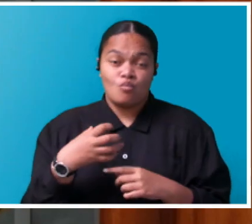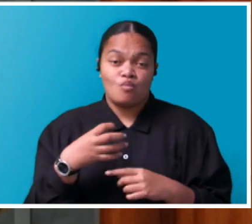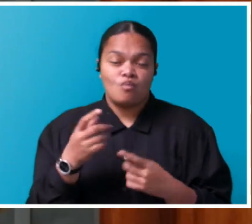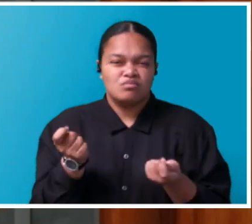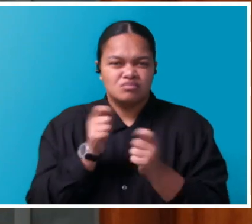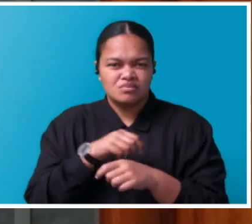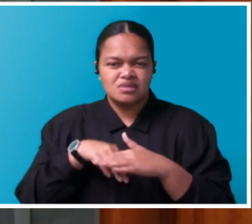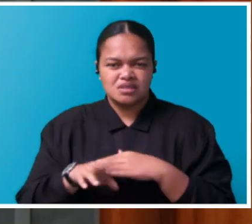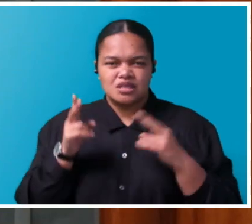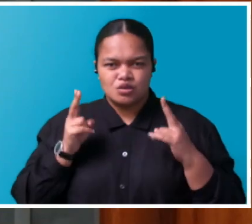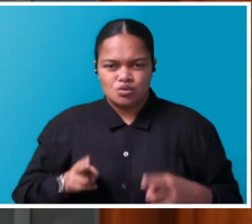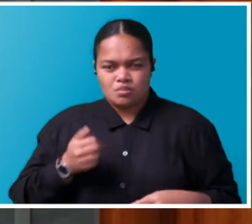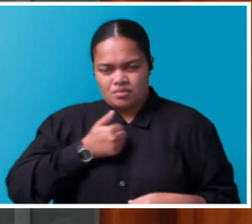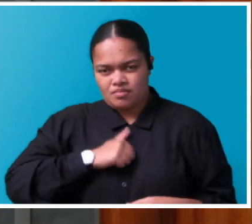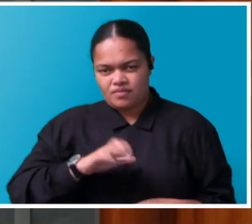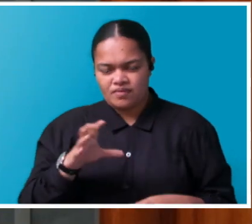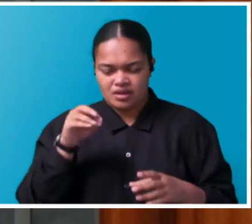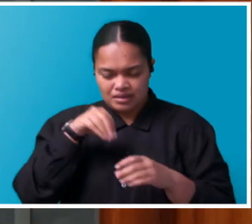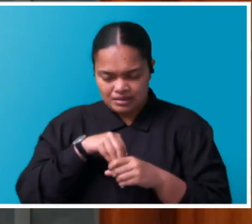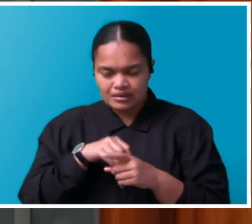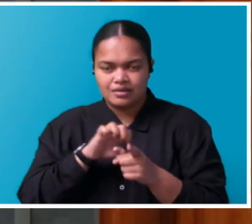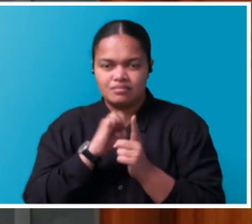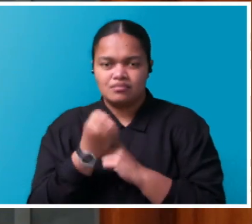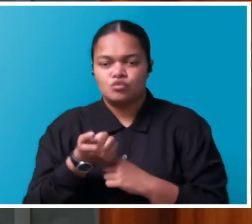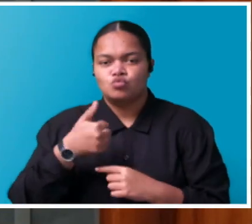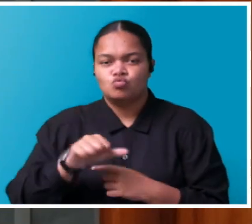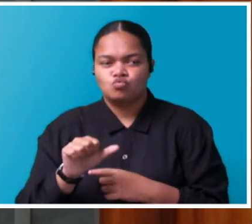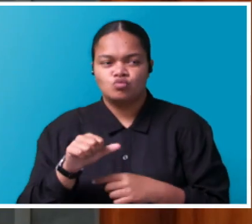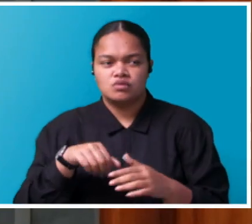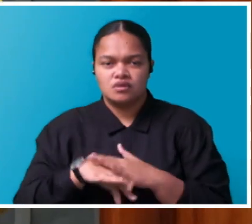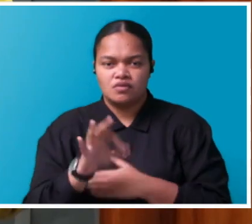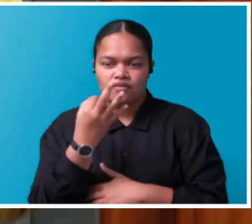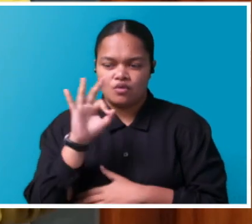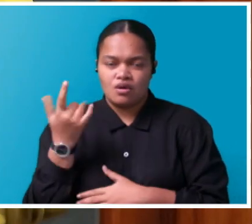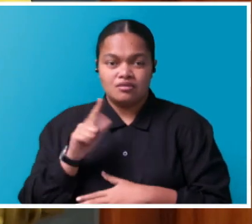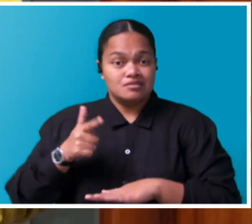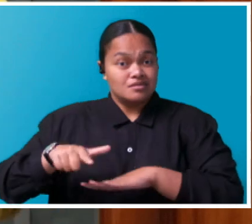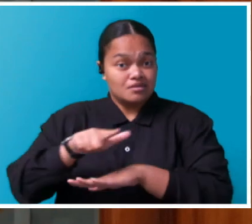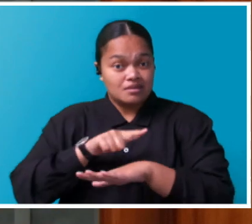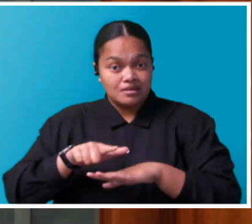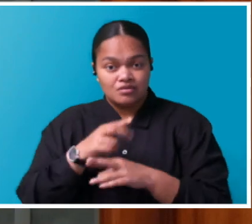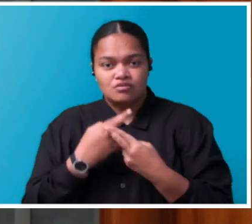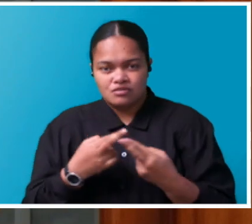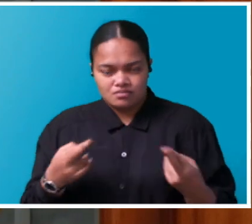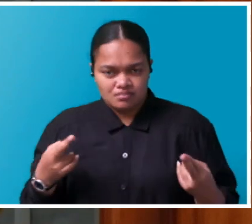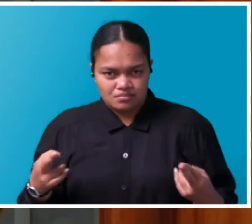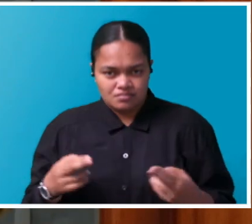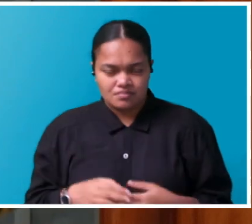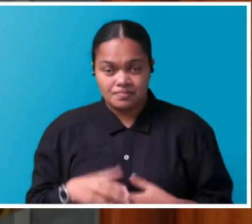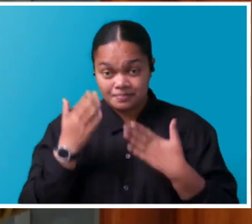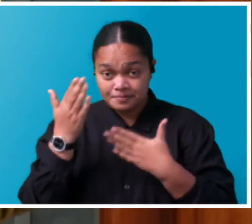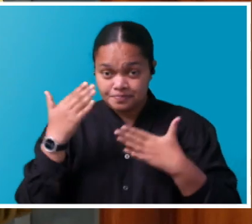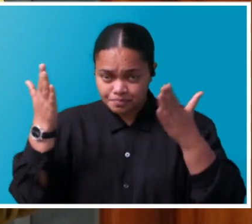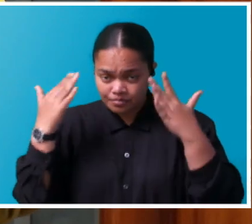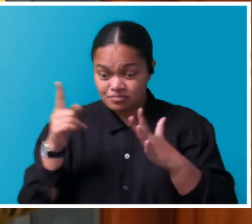human behavior towards the environment and the use of the forest and land resources. Honorable Speaker, in